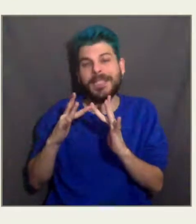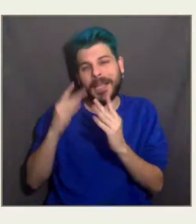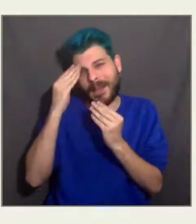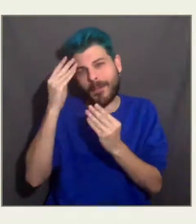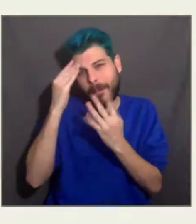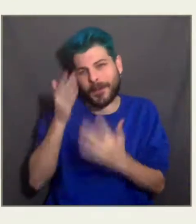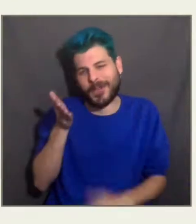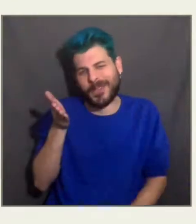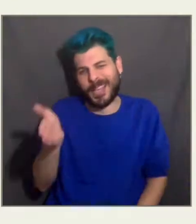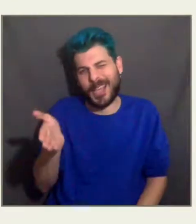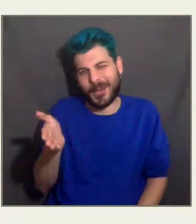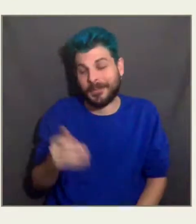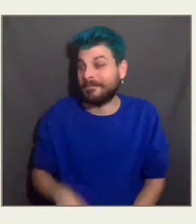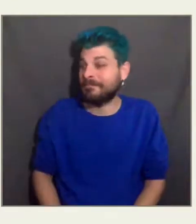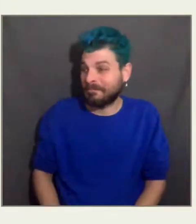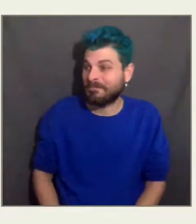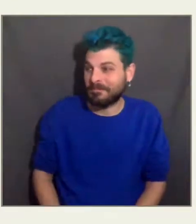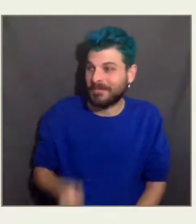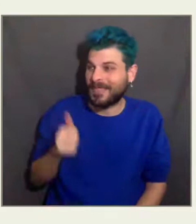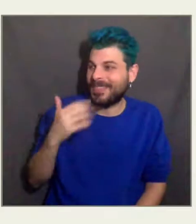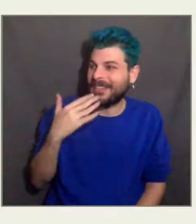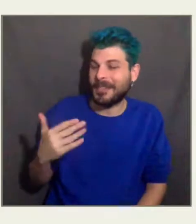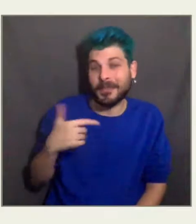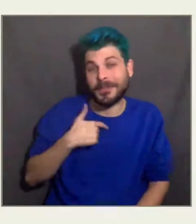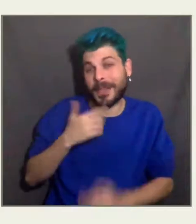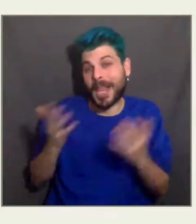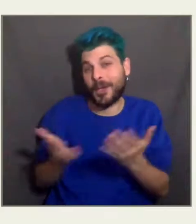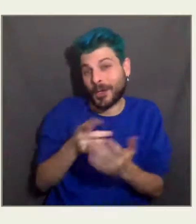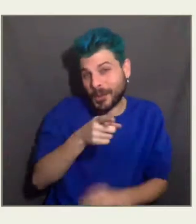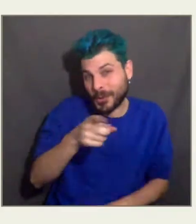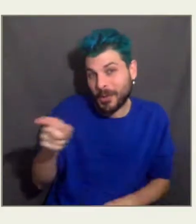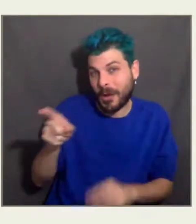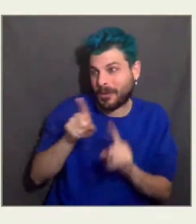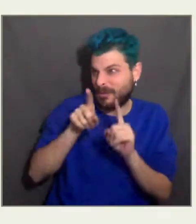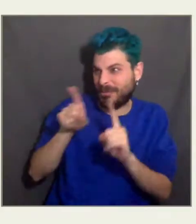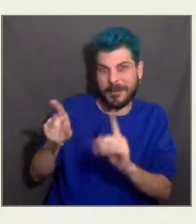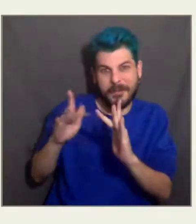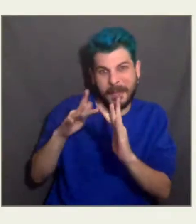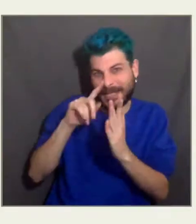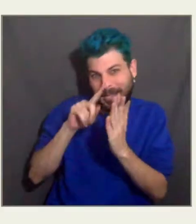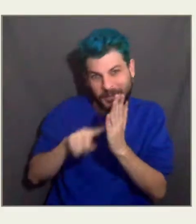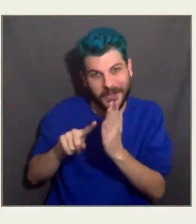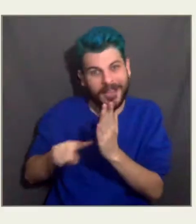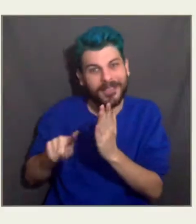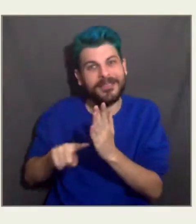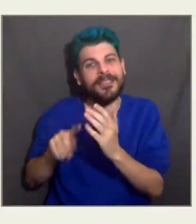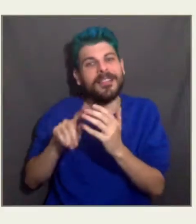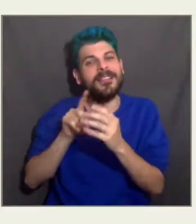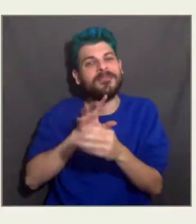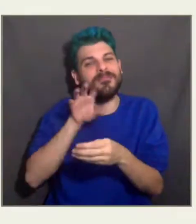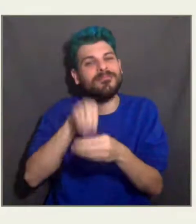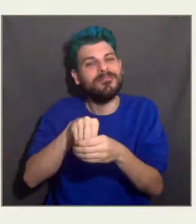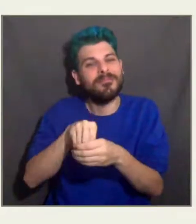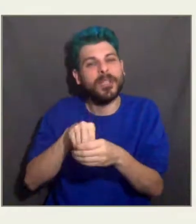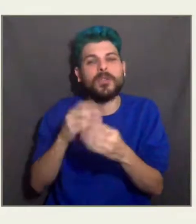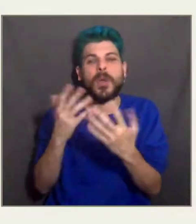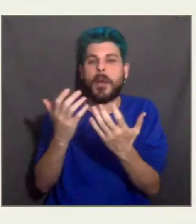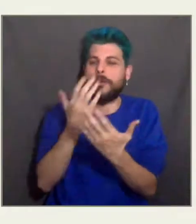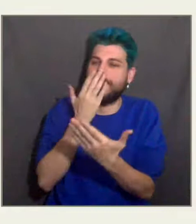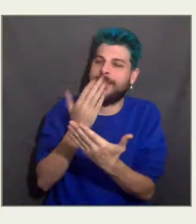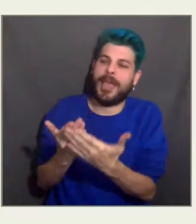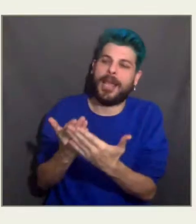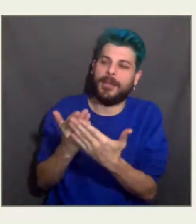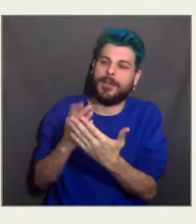encourage everybody to go to the website and check out places that they can plug in. And I want to take this opportunity to thank you, Metro